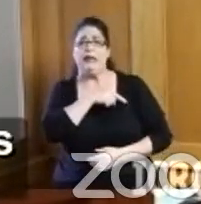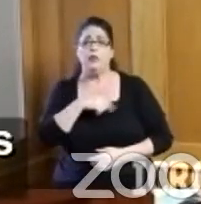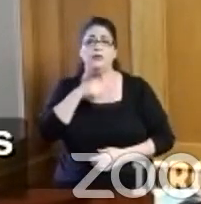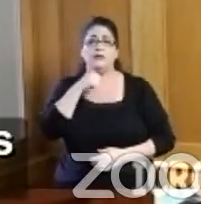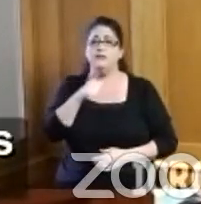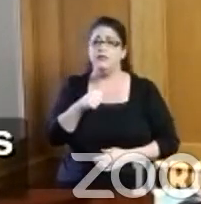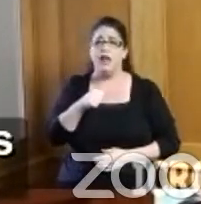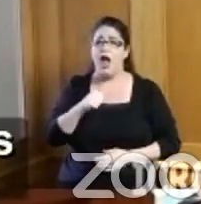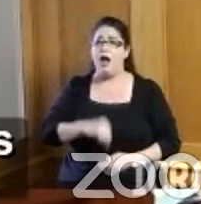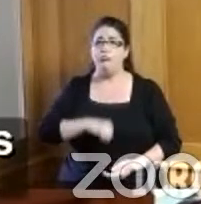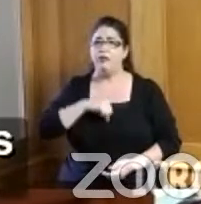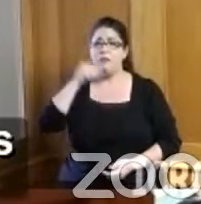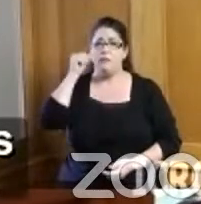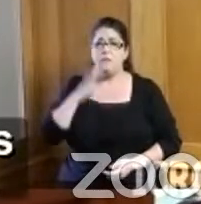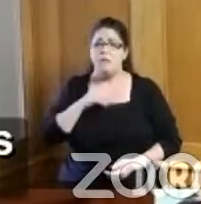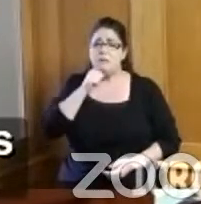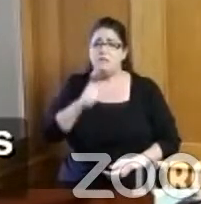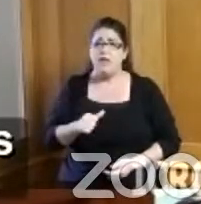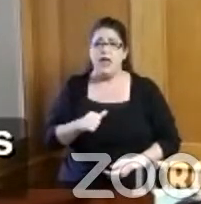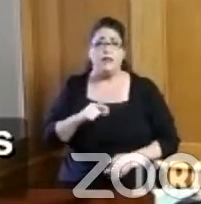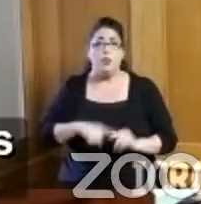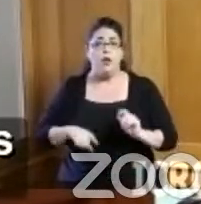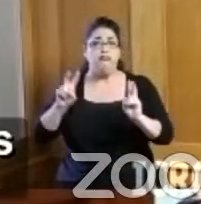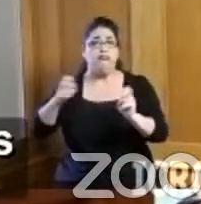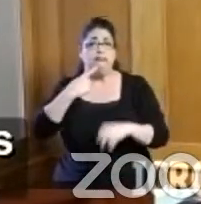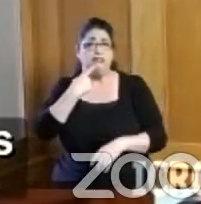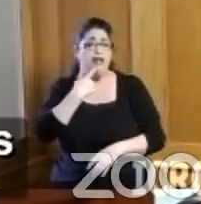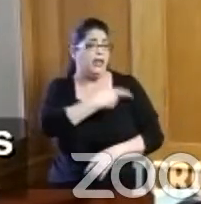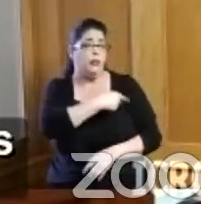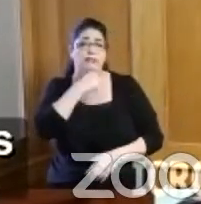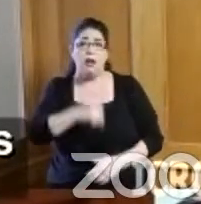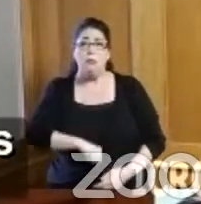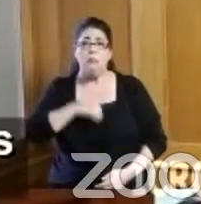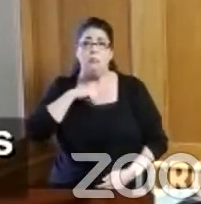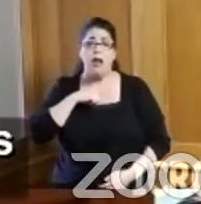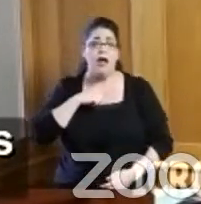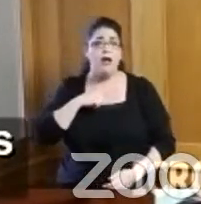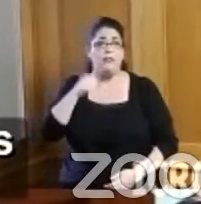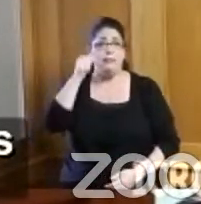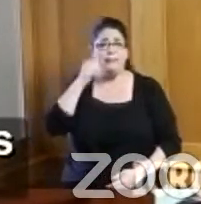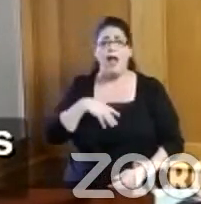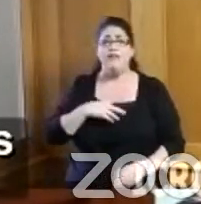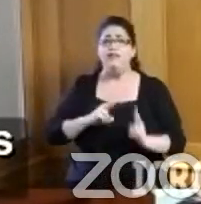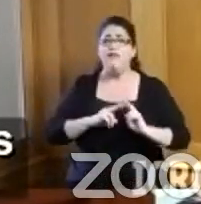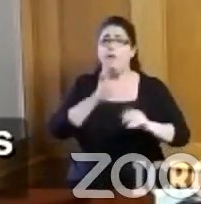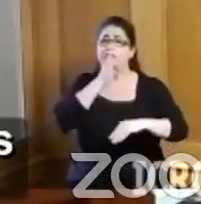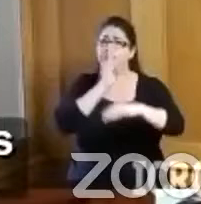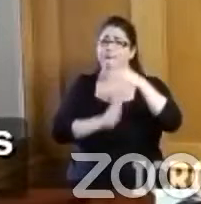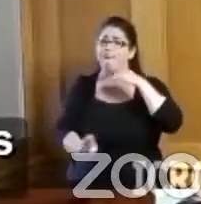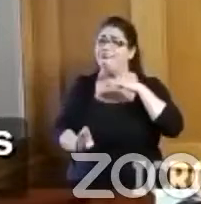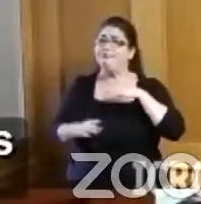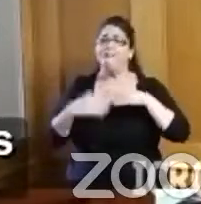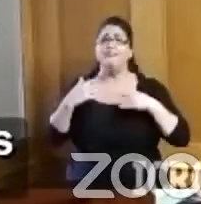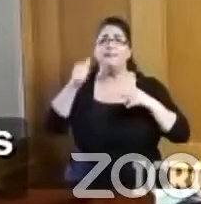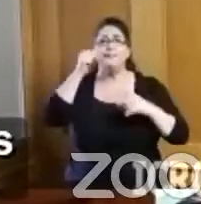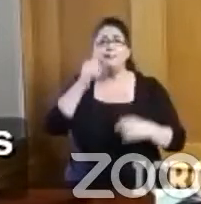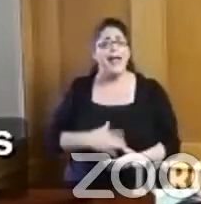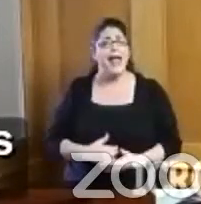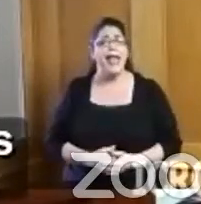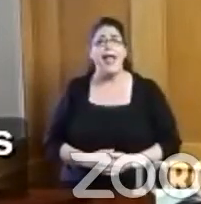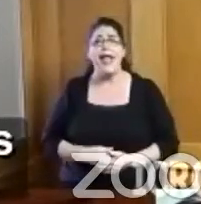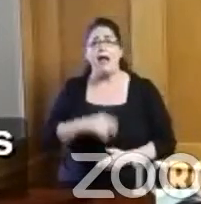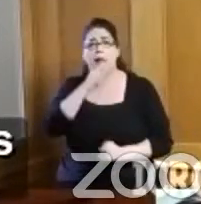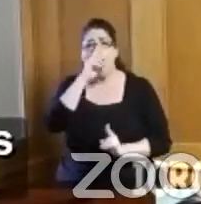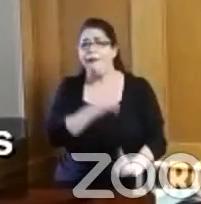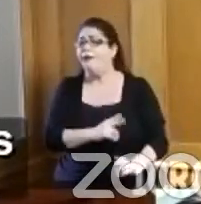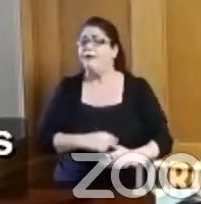he was not a proud man. That's what she quoted. He was a very simple and an honor. He was a very simple